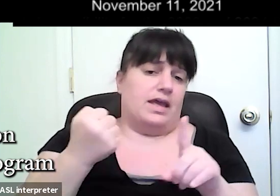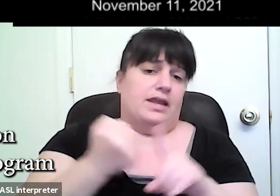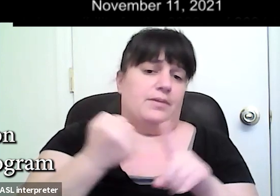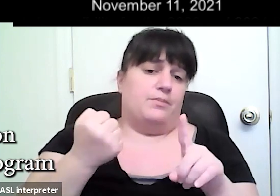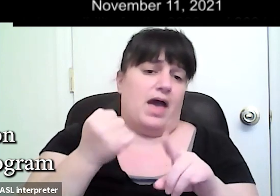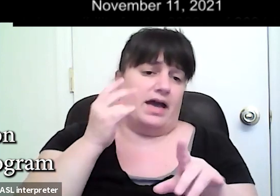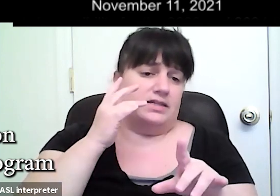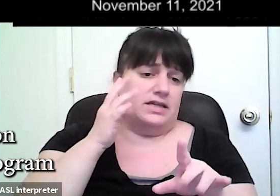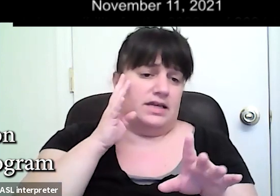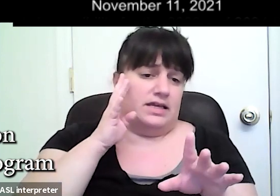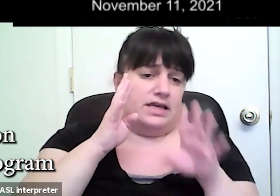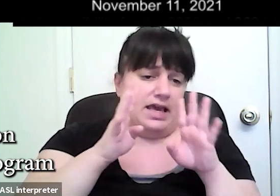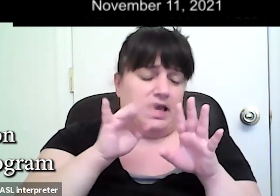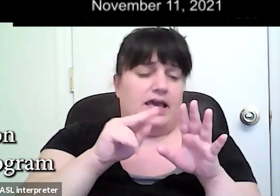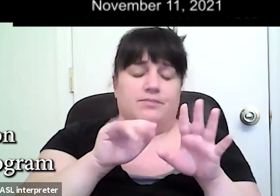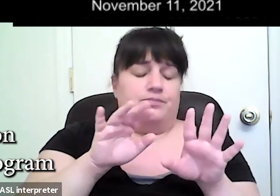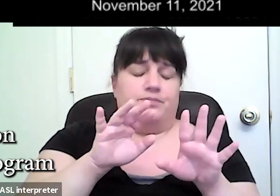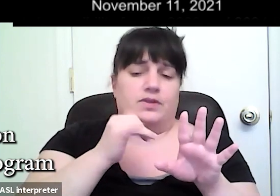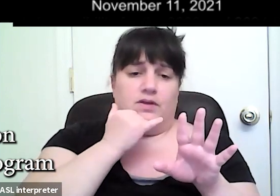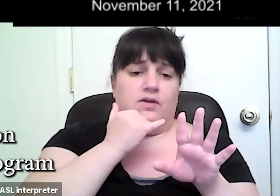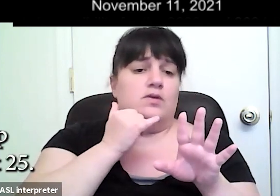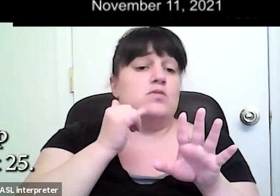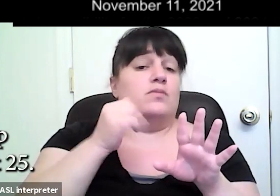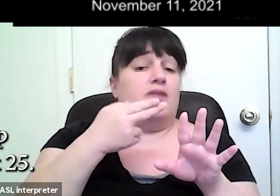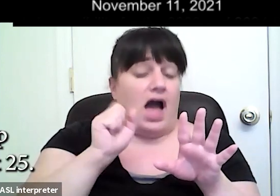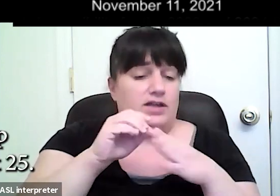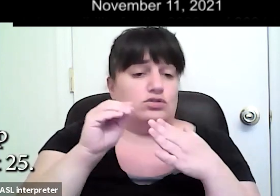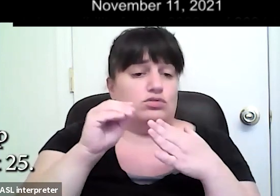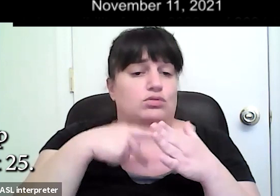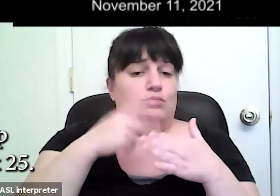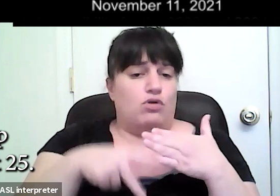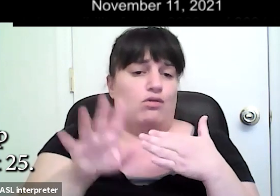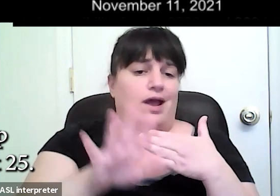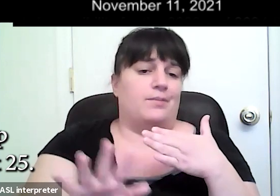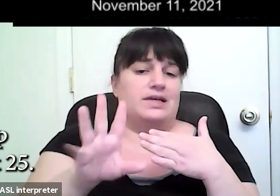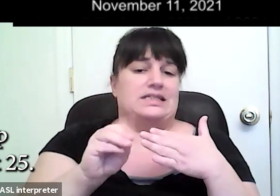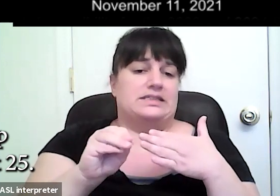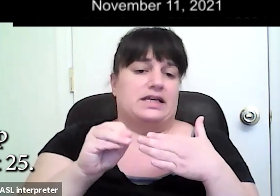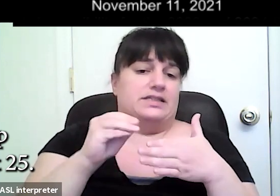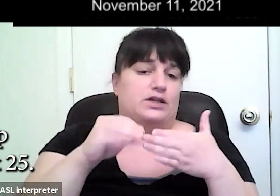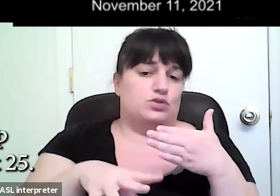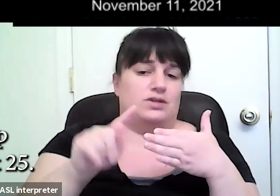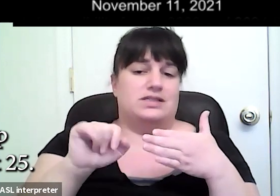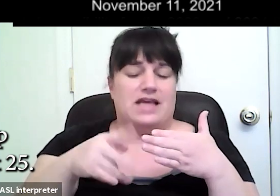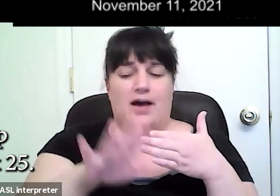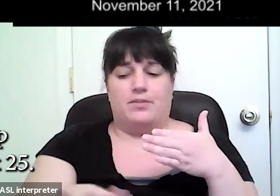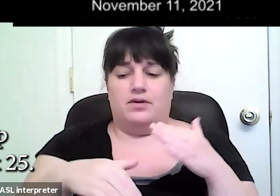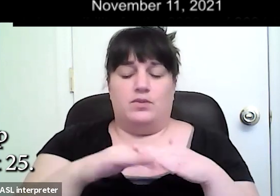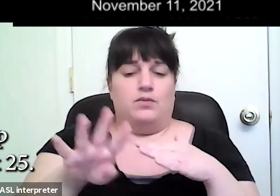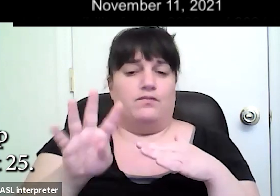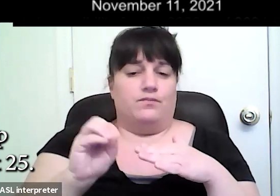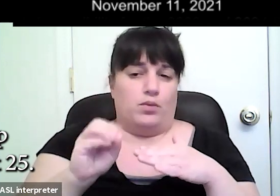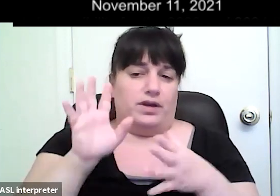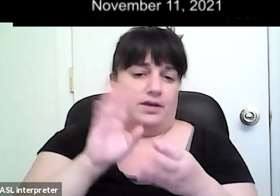Innovation where, the high school program, we serve about 60 students. In TAP, we can serve up to 40. We have